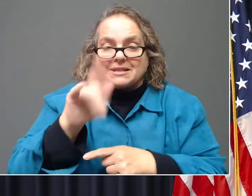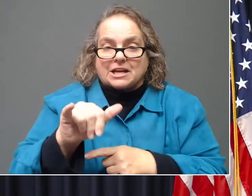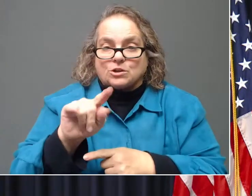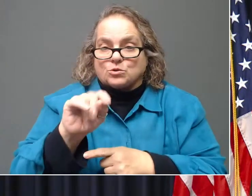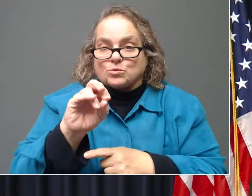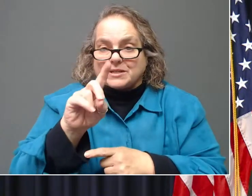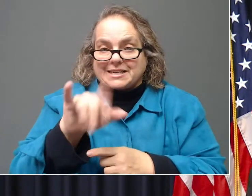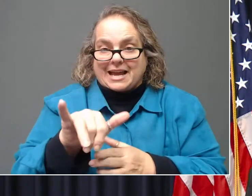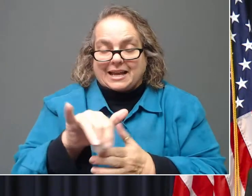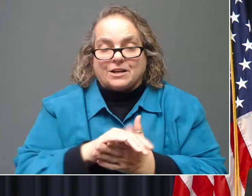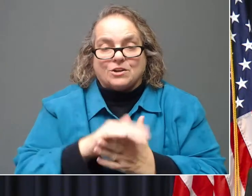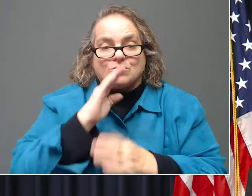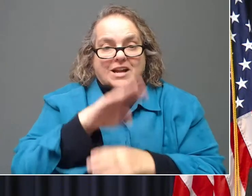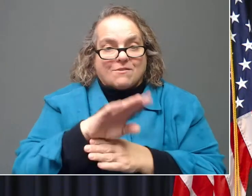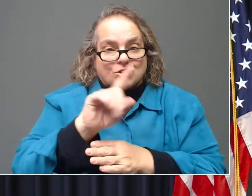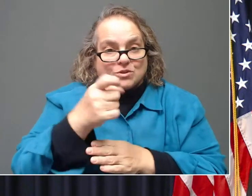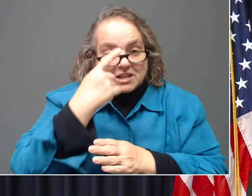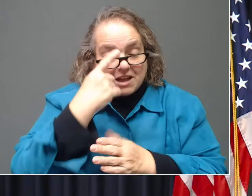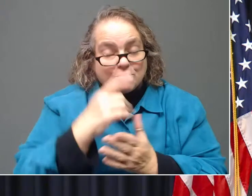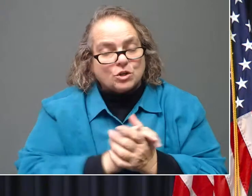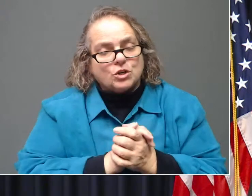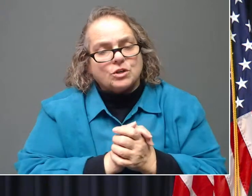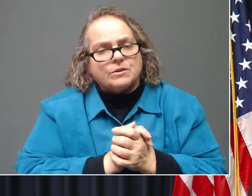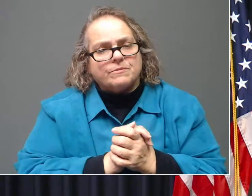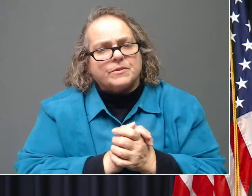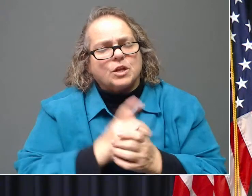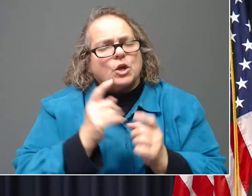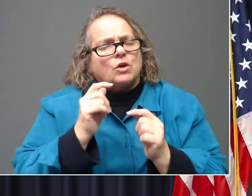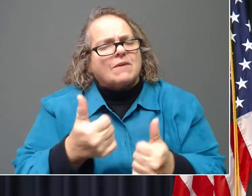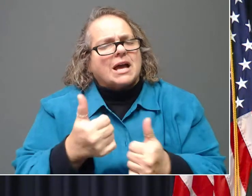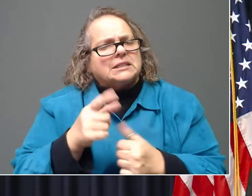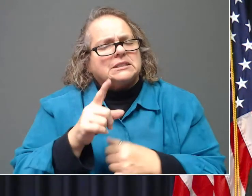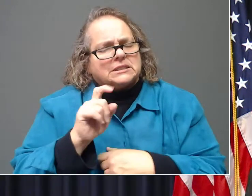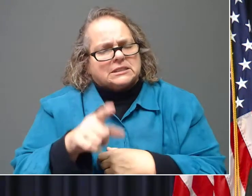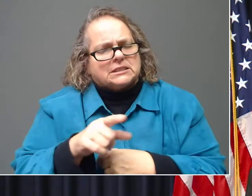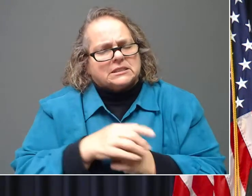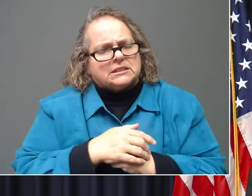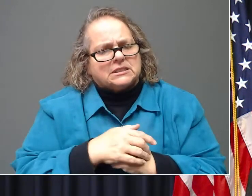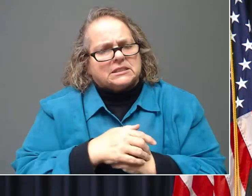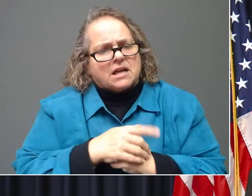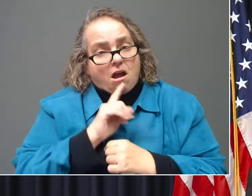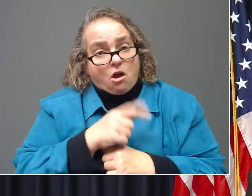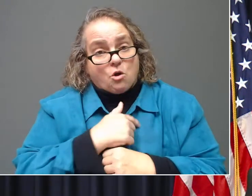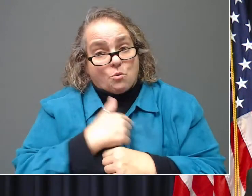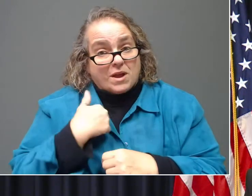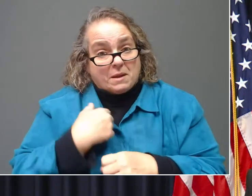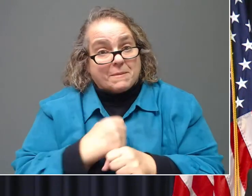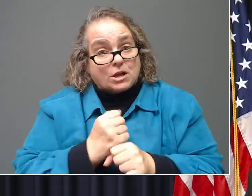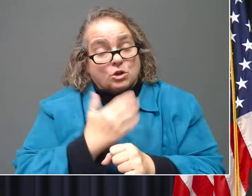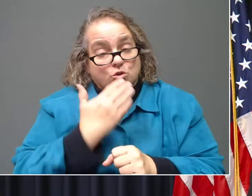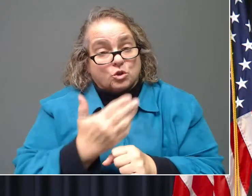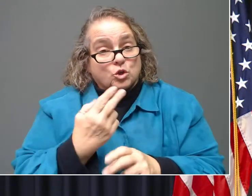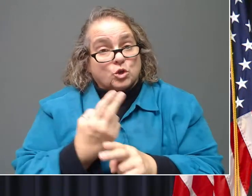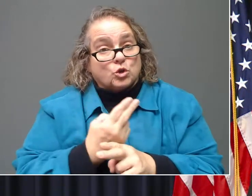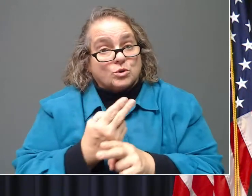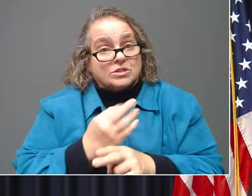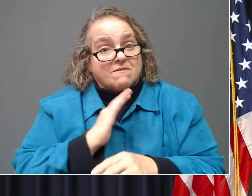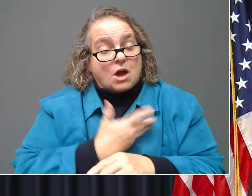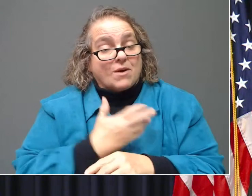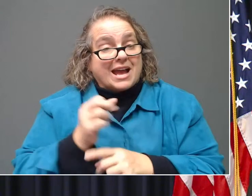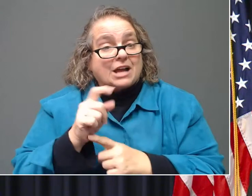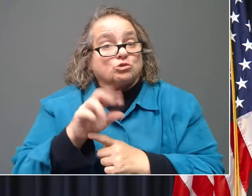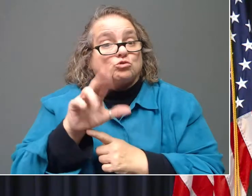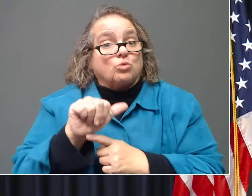Good afternoon, Governor. A quick one is, are we making good use of those supposed extra doses that are in